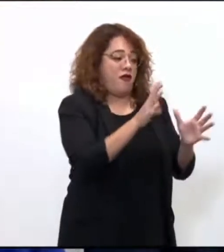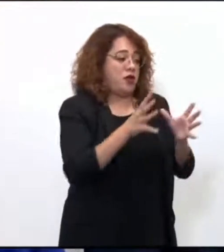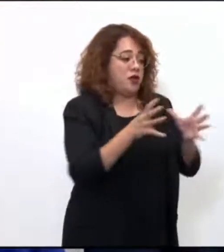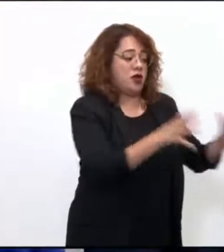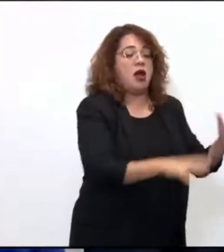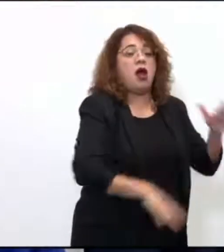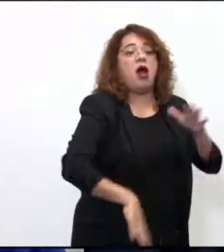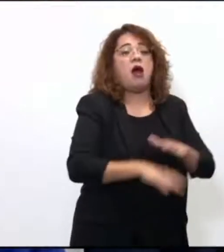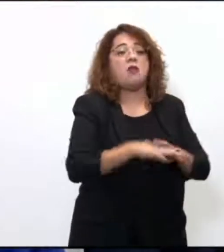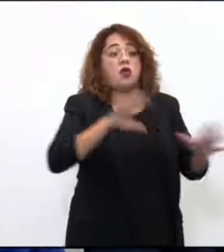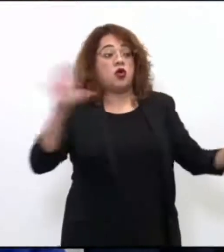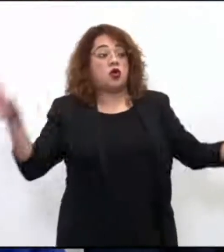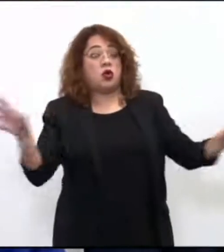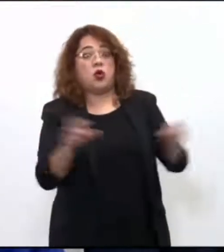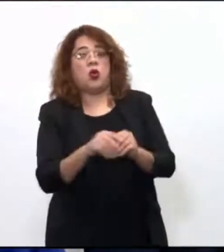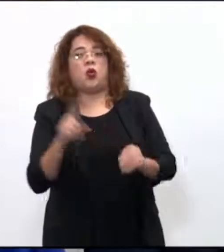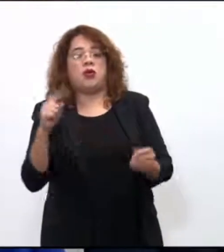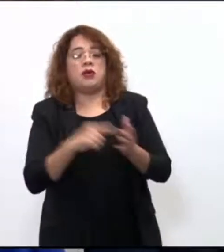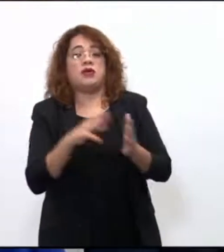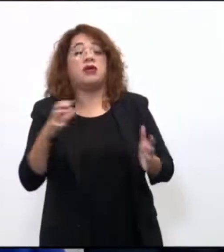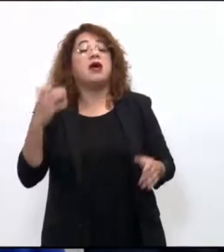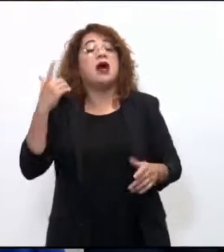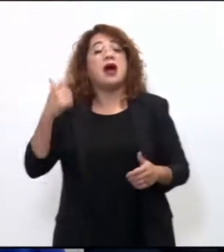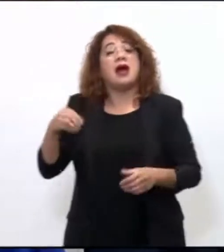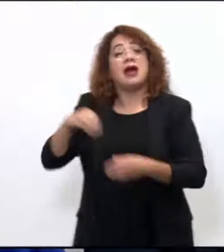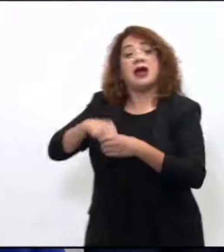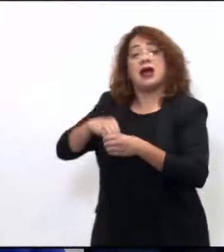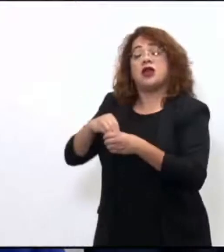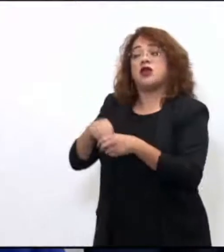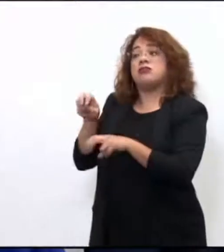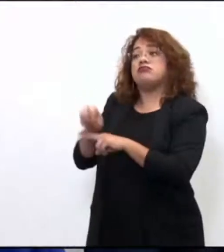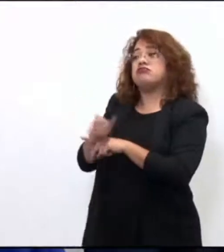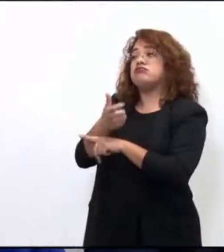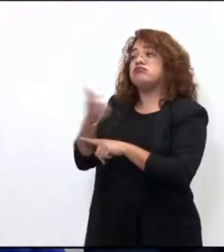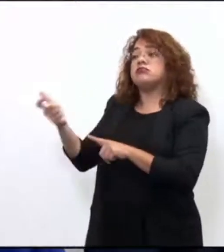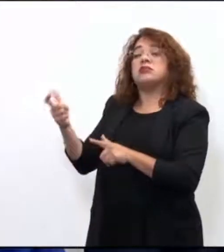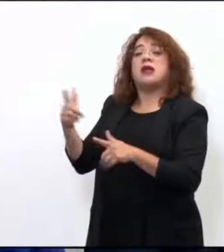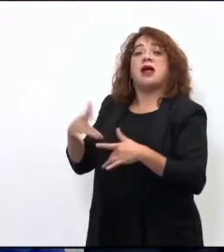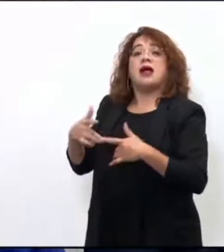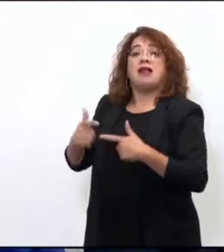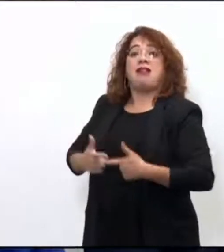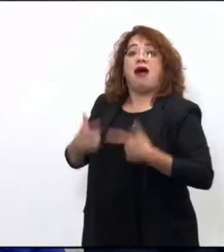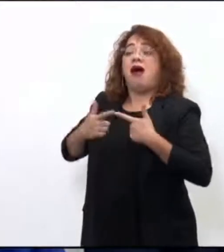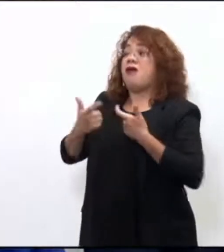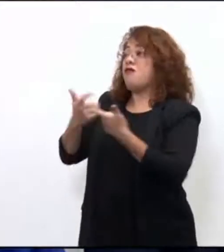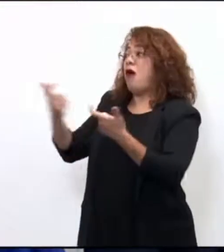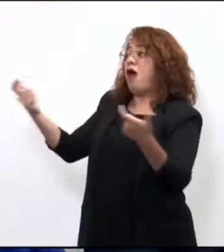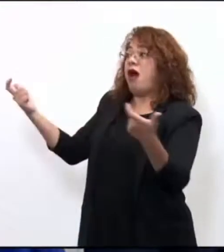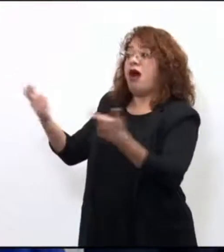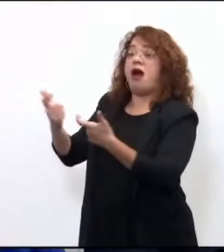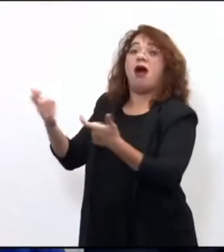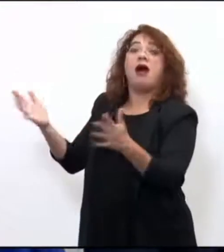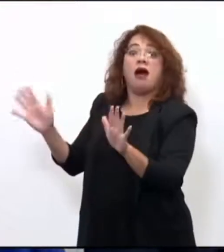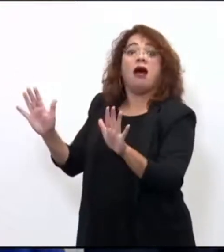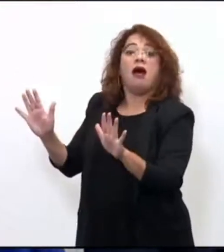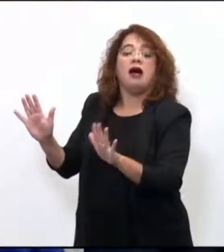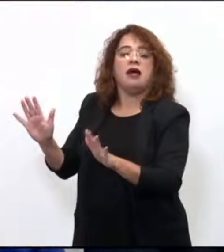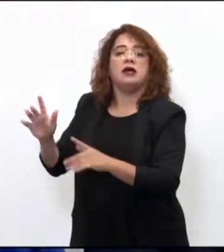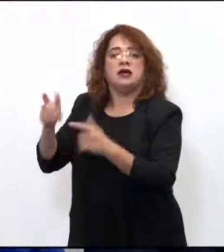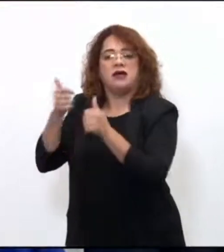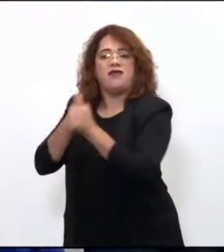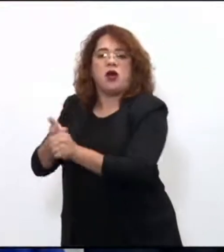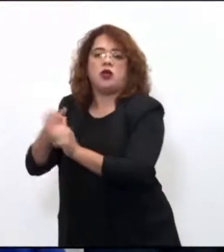Indoor seated live events and performances may operate following state requirements.